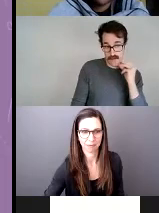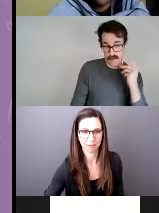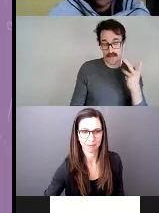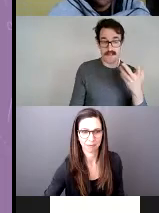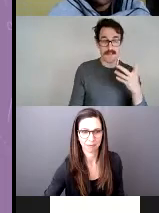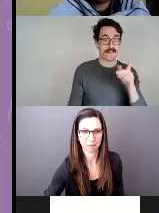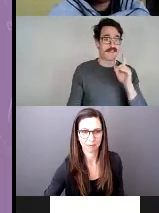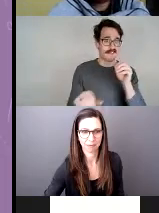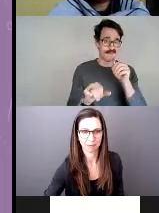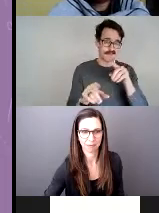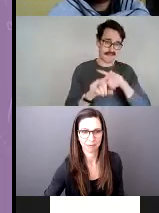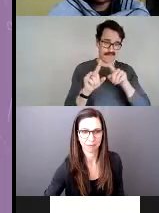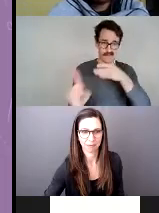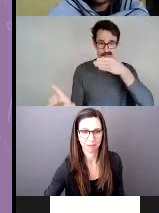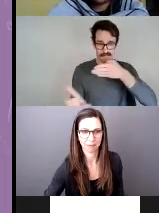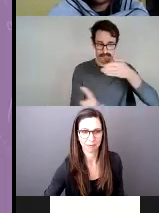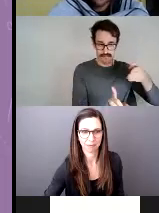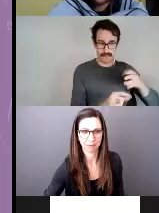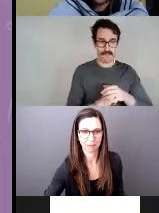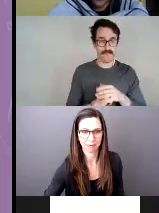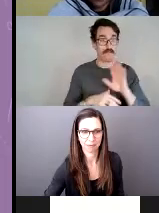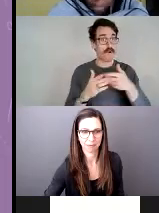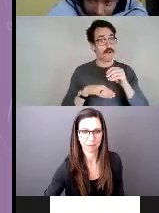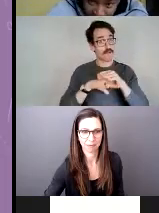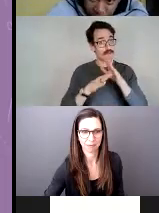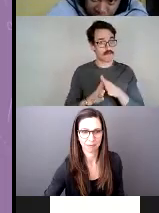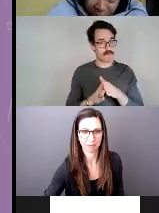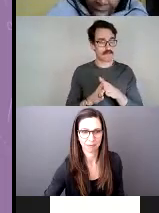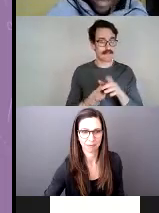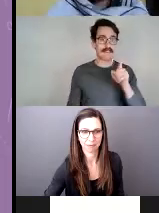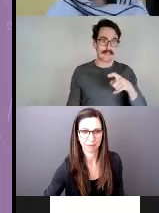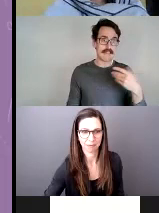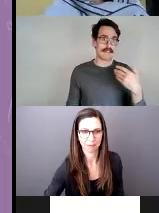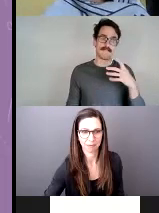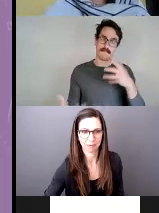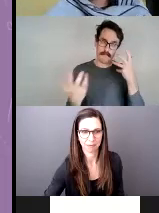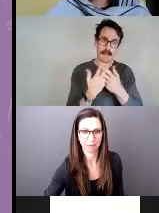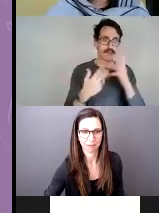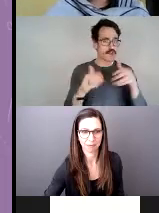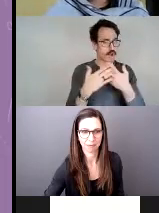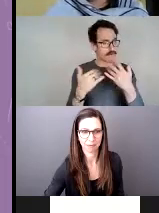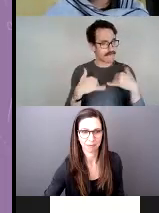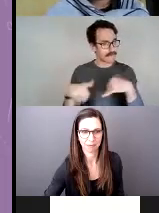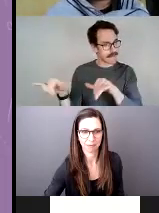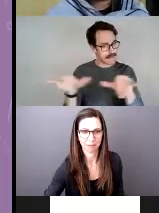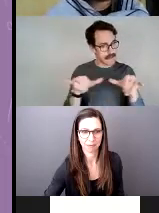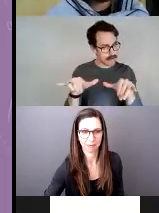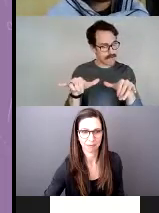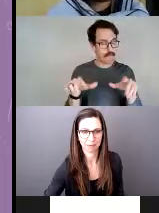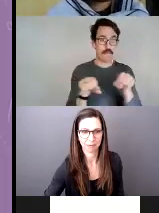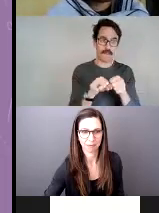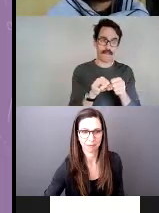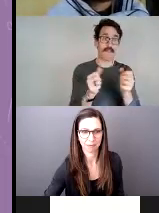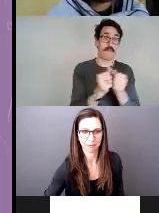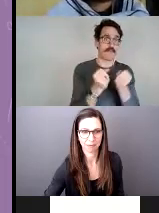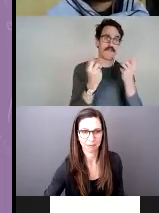sector. All of our counselors must meet strict standards and which includes comprehensive training,